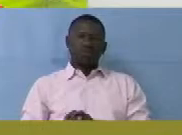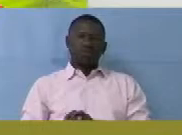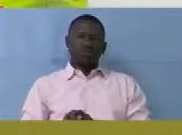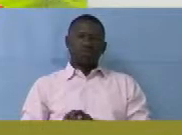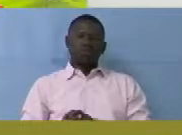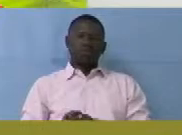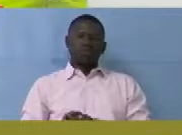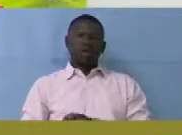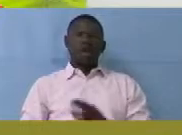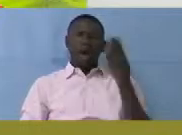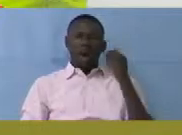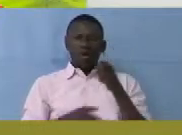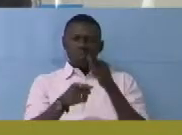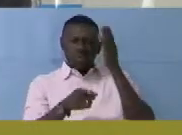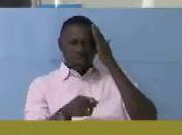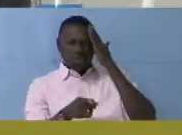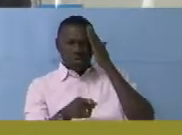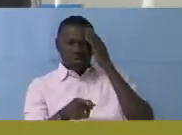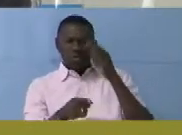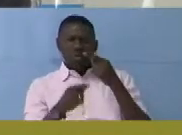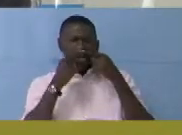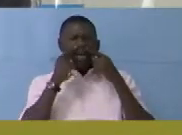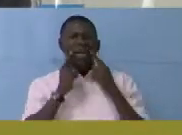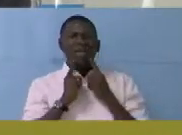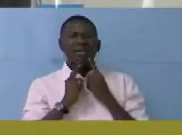How do you know it was Edward Singate?